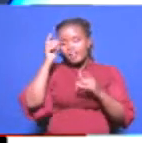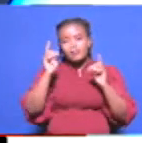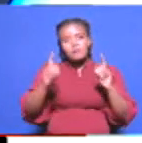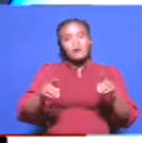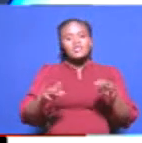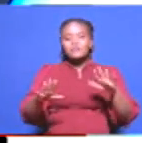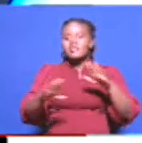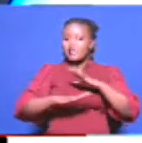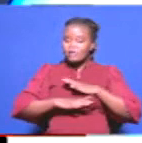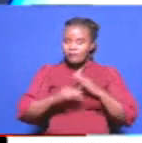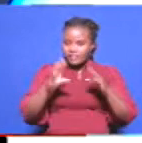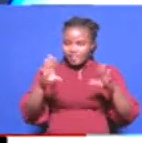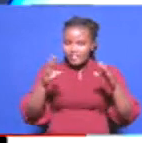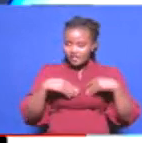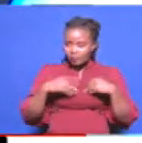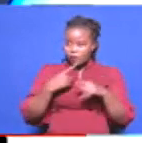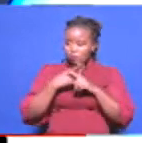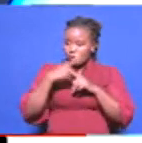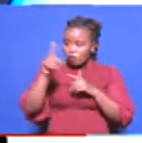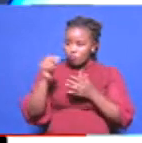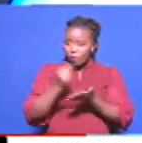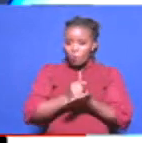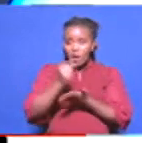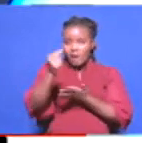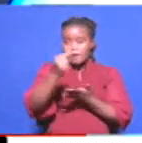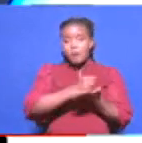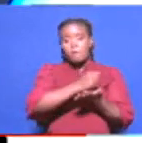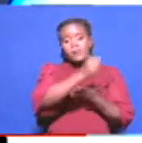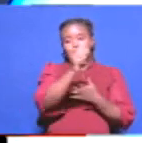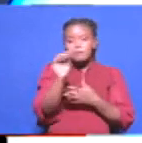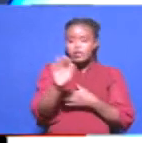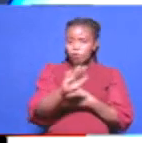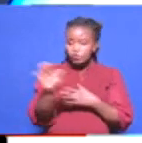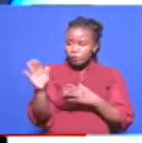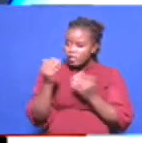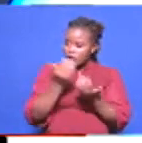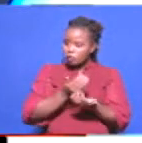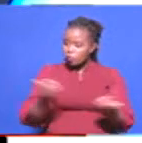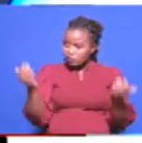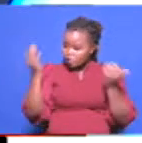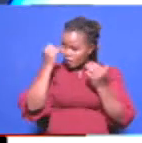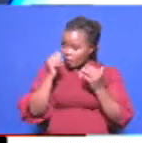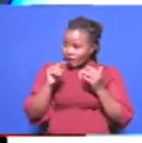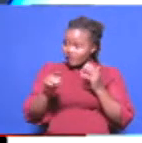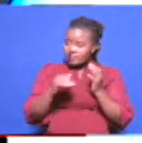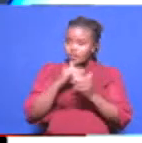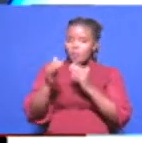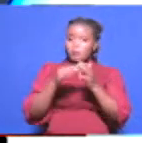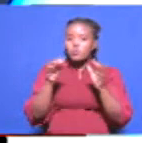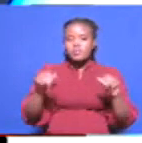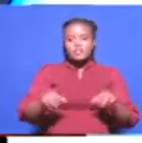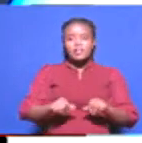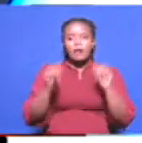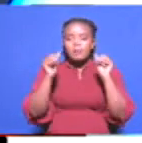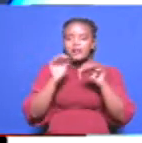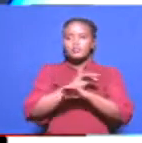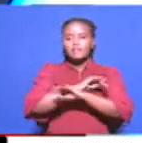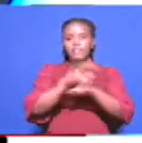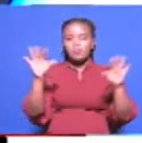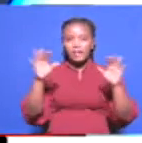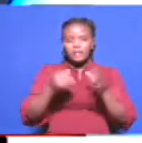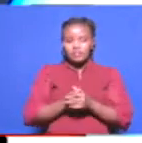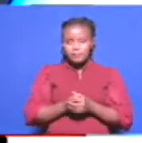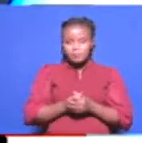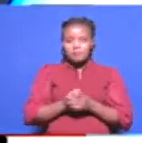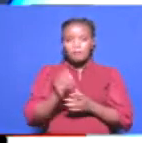Form 1 placements given to their children, saying the exercise was done in a fair manner. Professor Magoha was in Murang'a